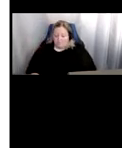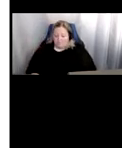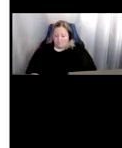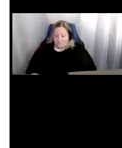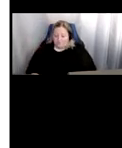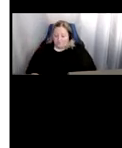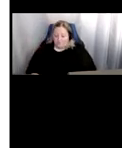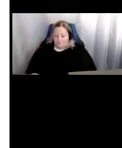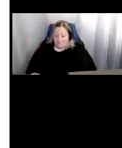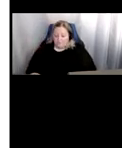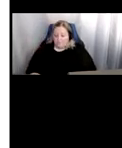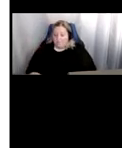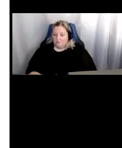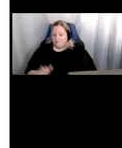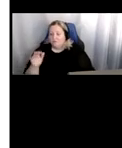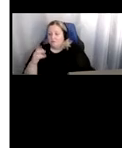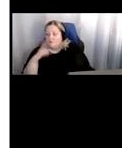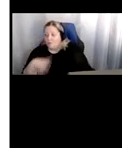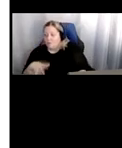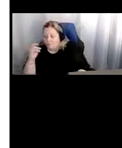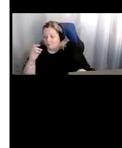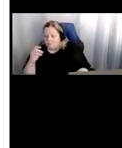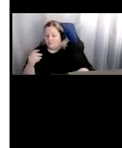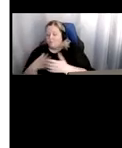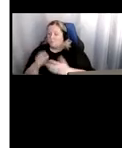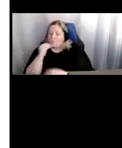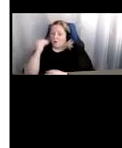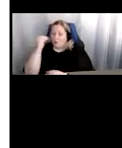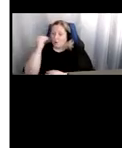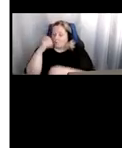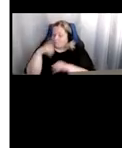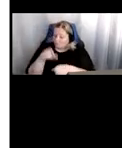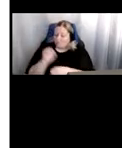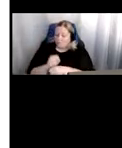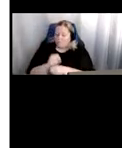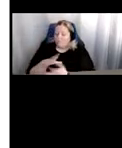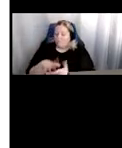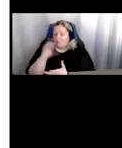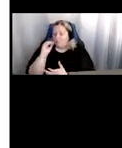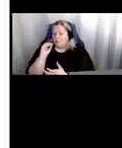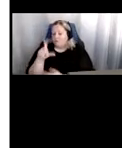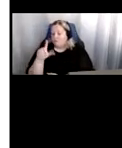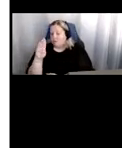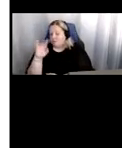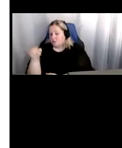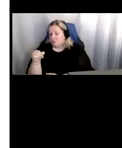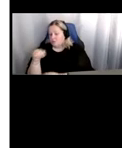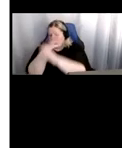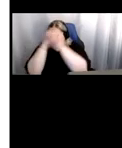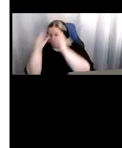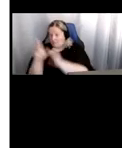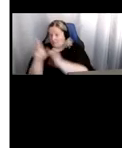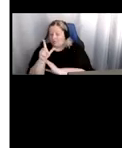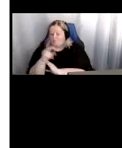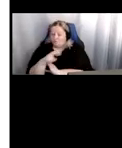So you can be learning even when you're at home. And the LBJ Presidential Library also has a nice tour online. The